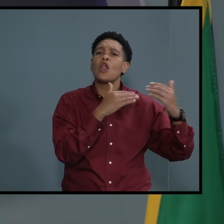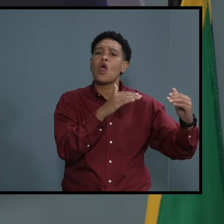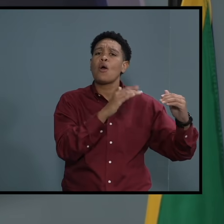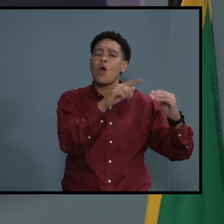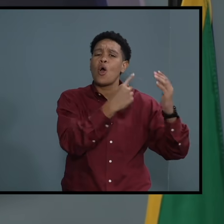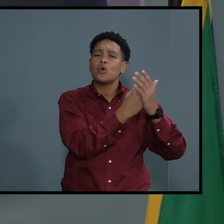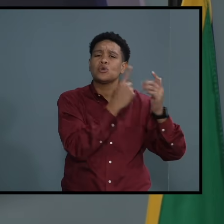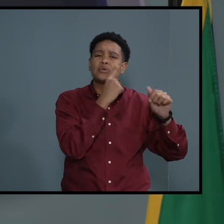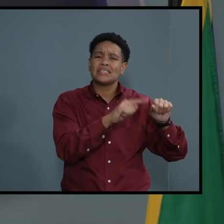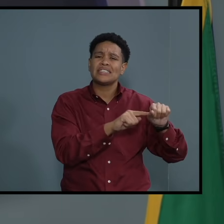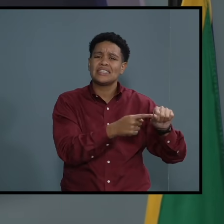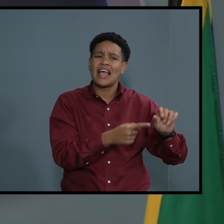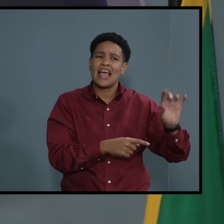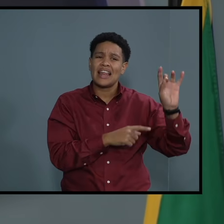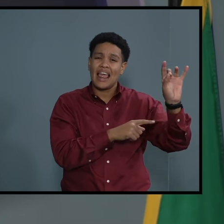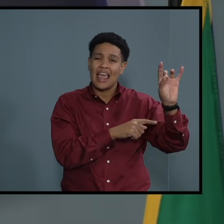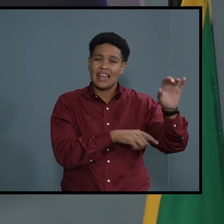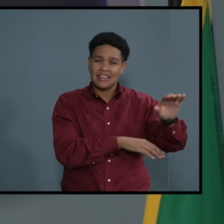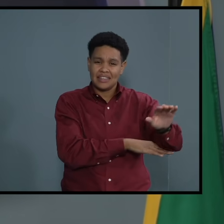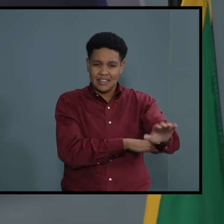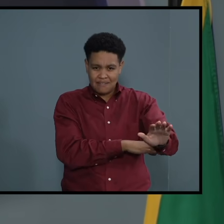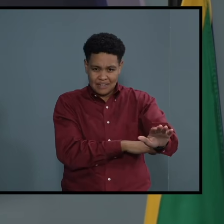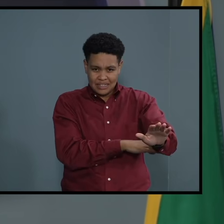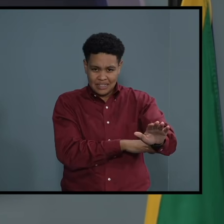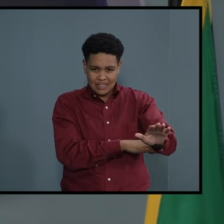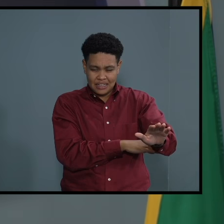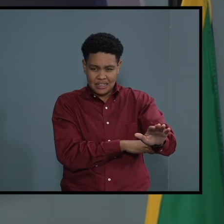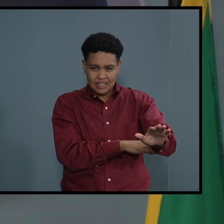start at 8 p.m.